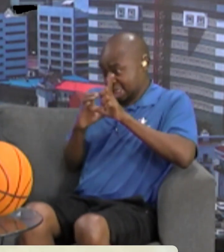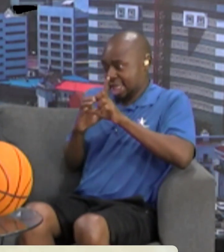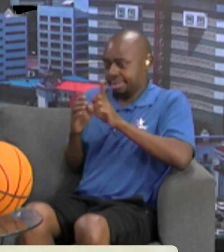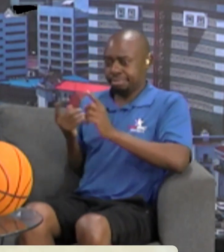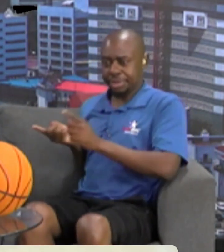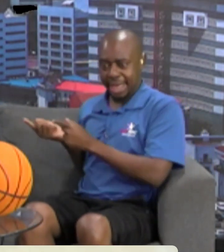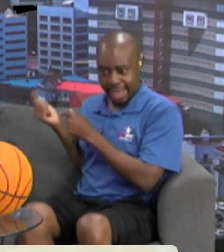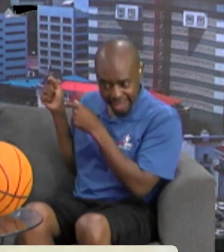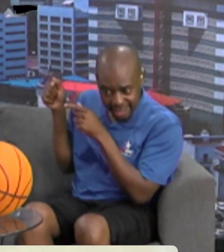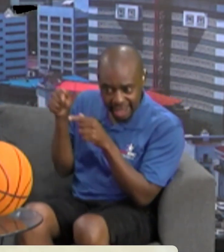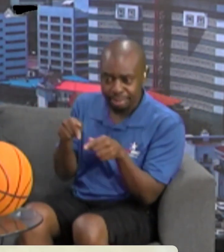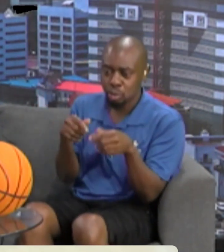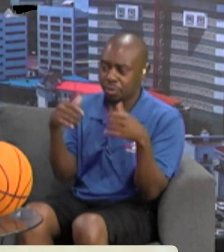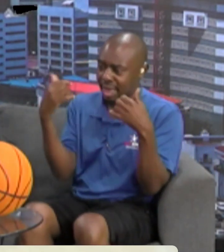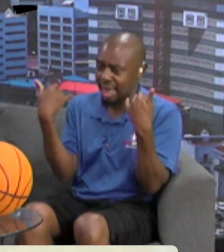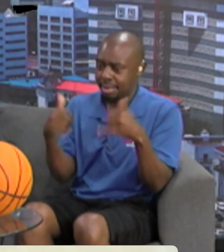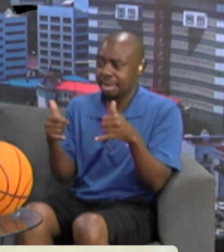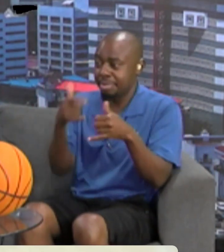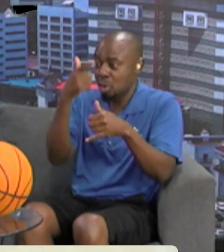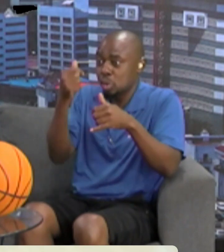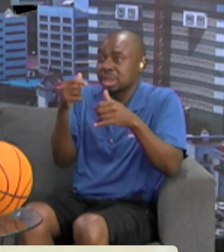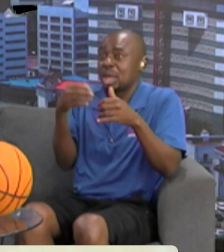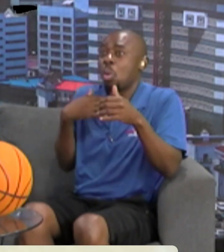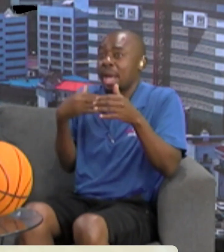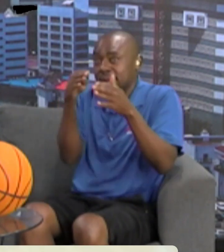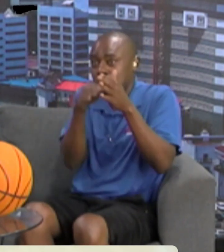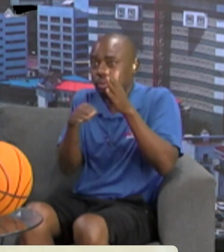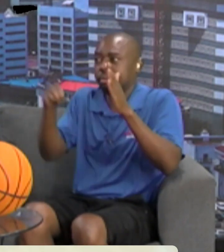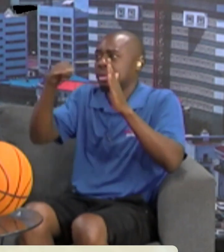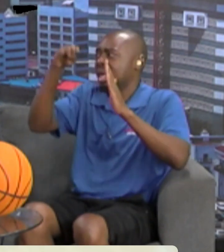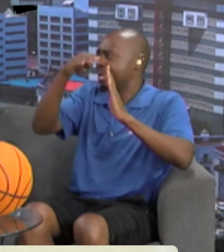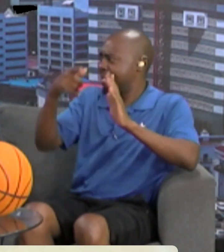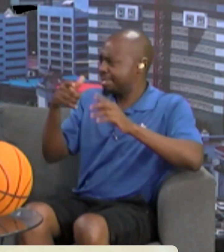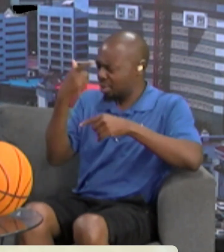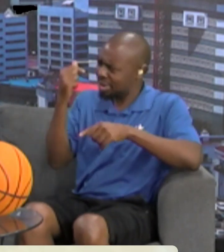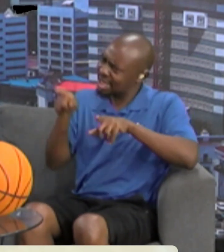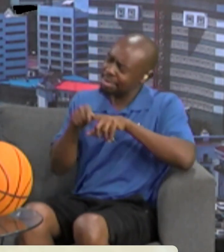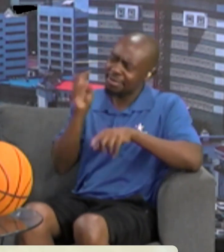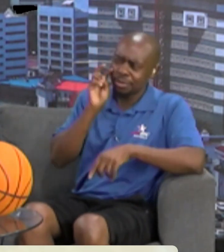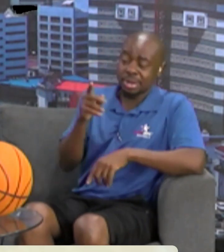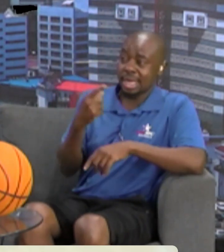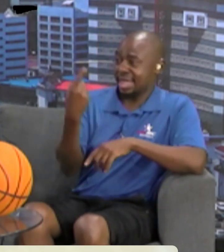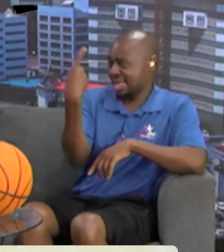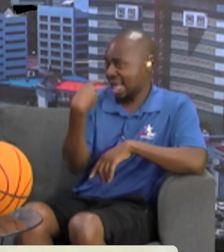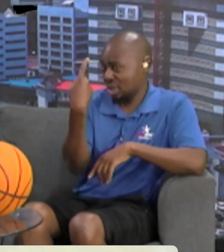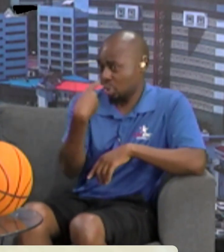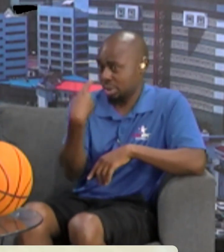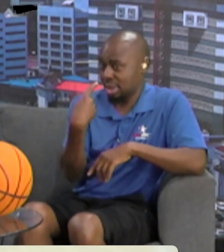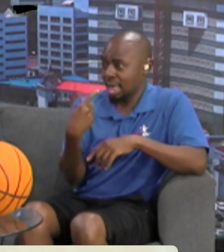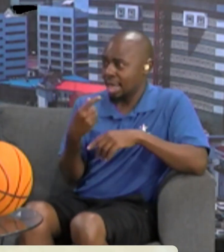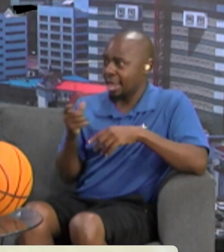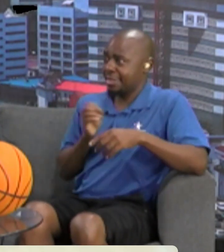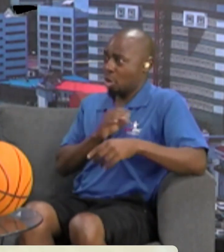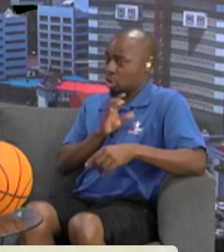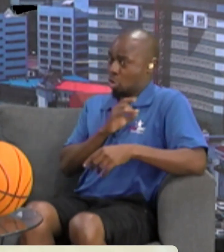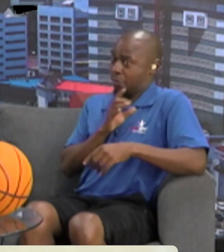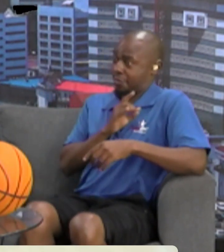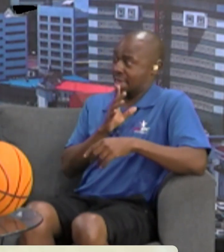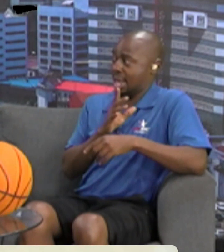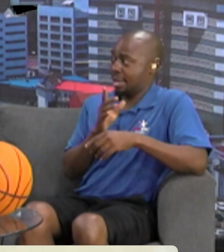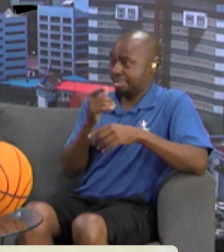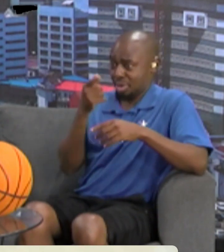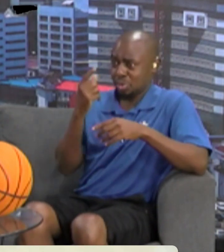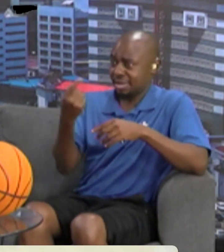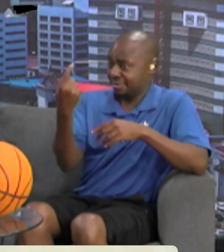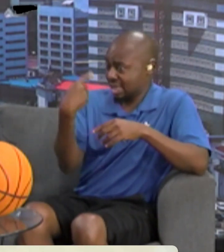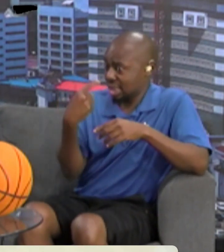they were going to beat Chelsea, right, generally. But Chelsea came to the game because I believe they want to progress, because right now if you see the